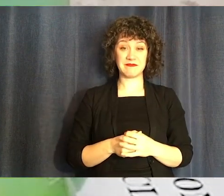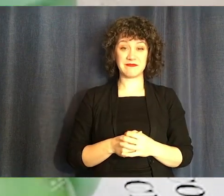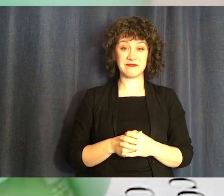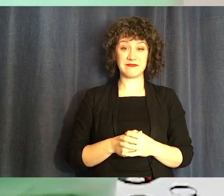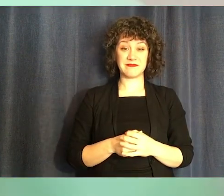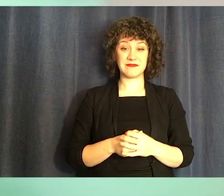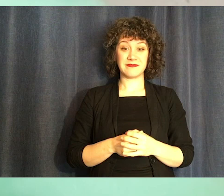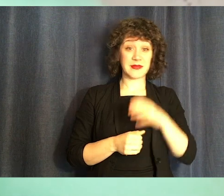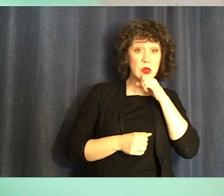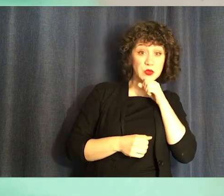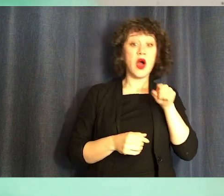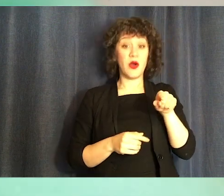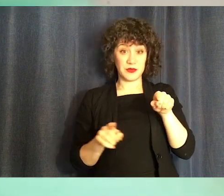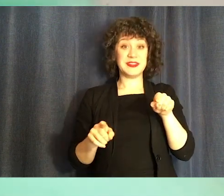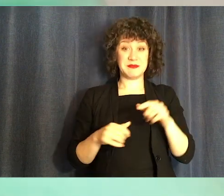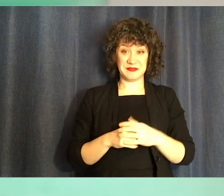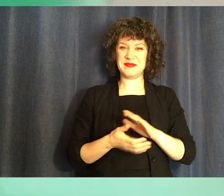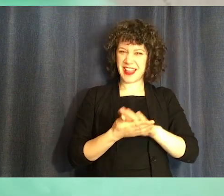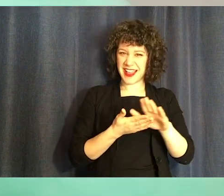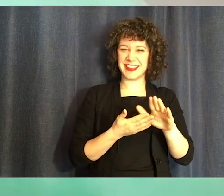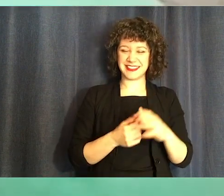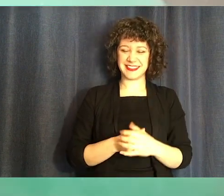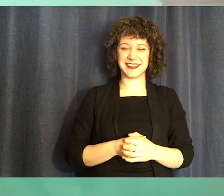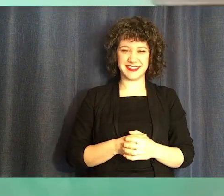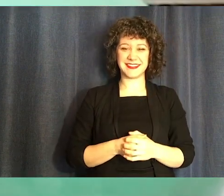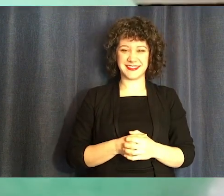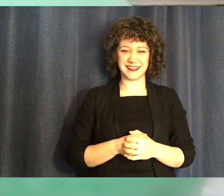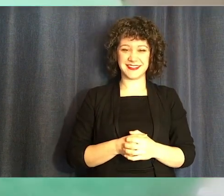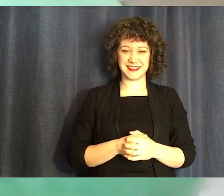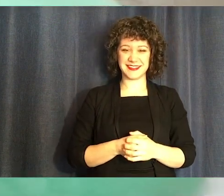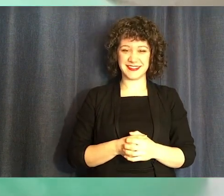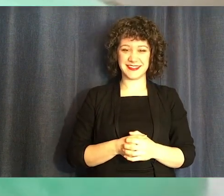There goes the orange one. Ooh, nice.